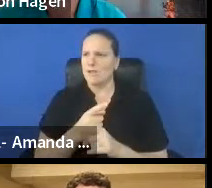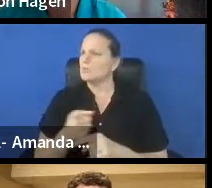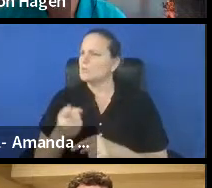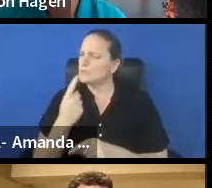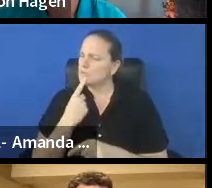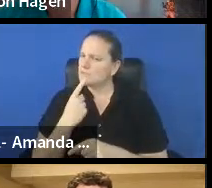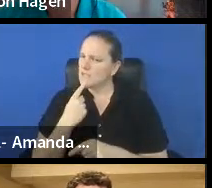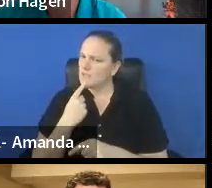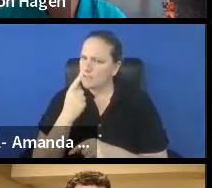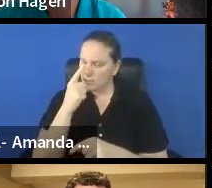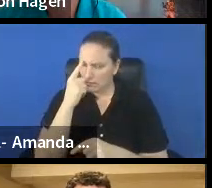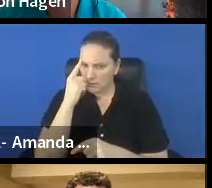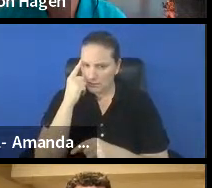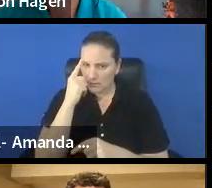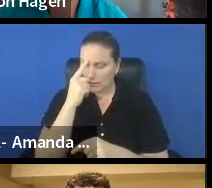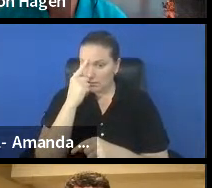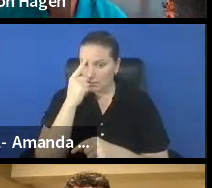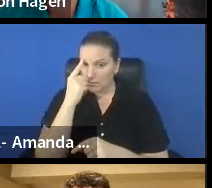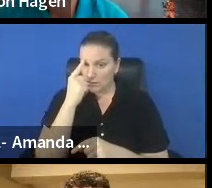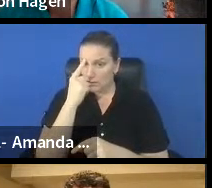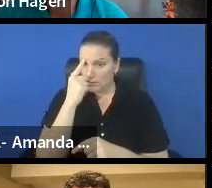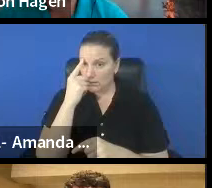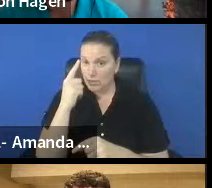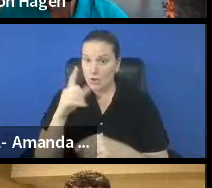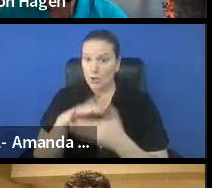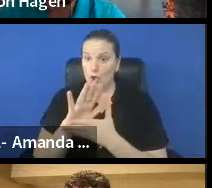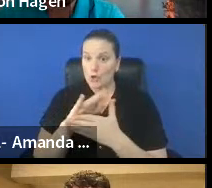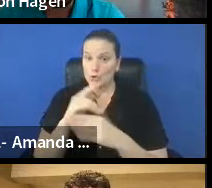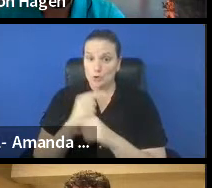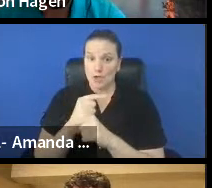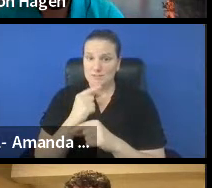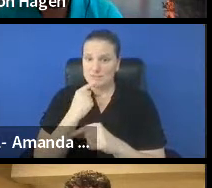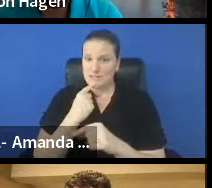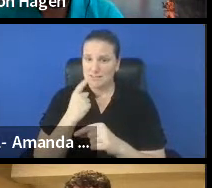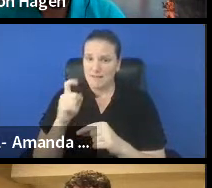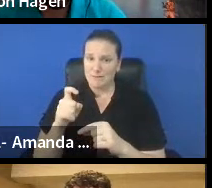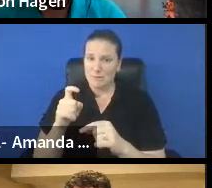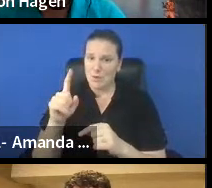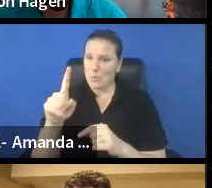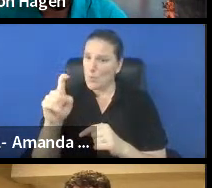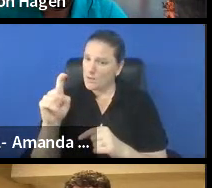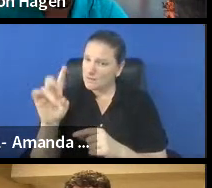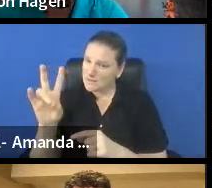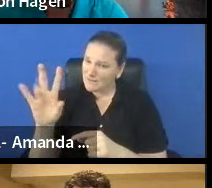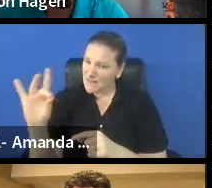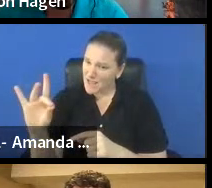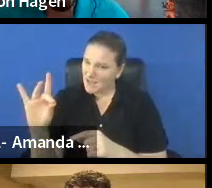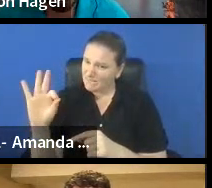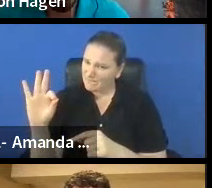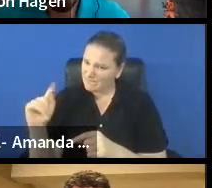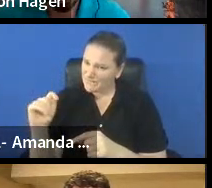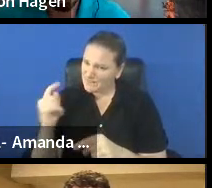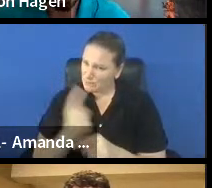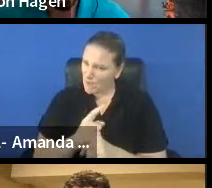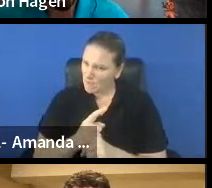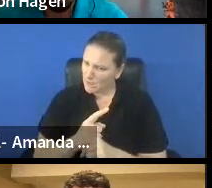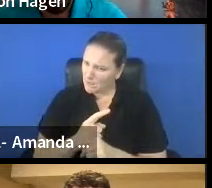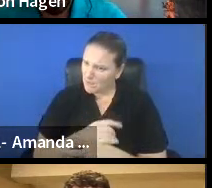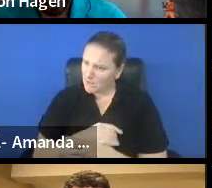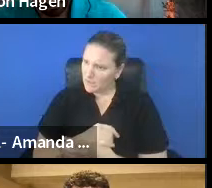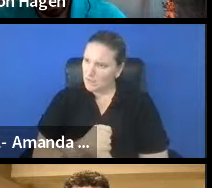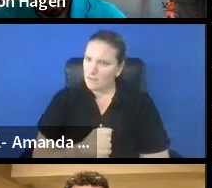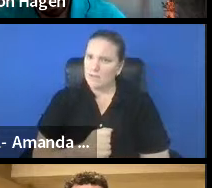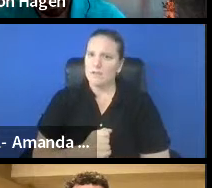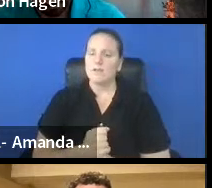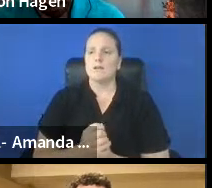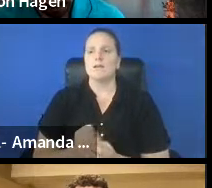the Coast Guard had originally said it needed to be 178 feet. Is that what you said? That